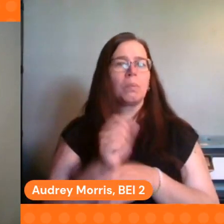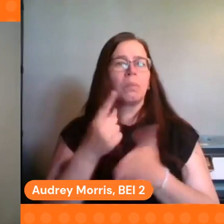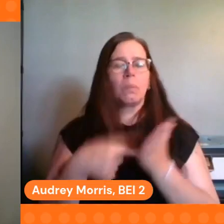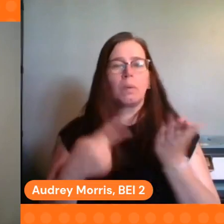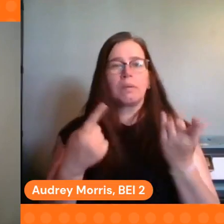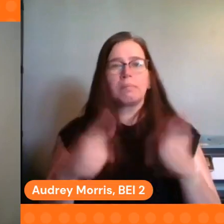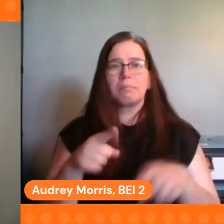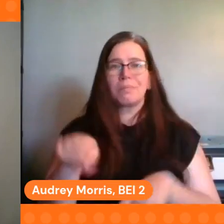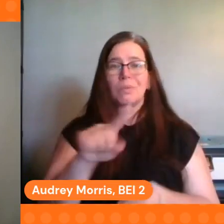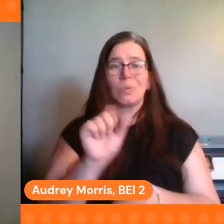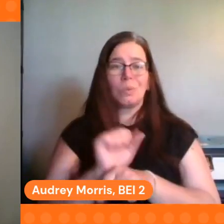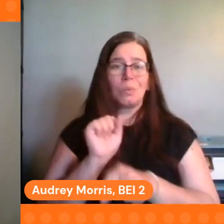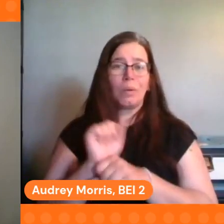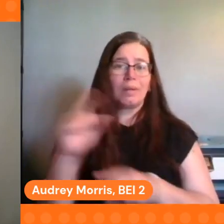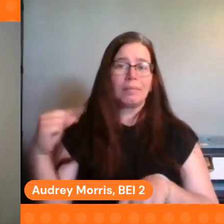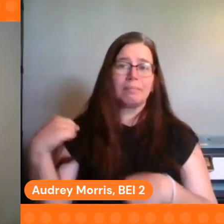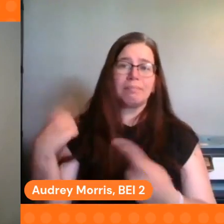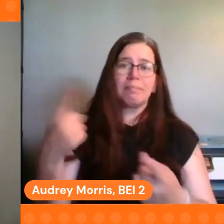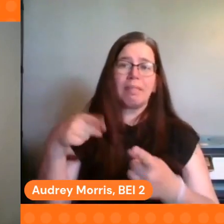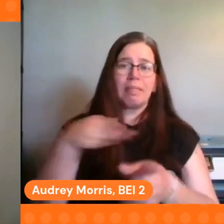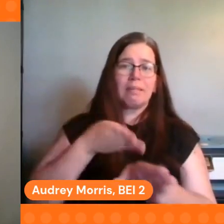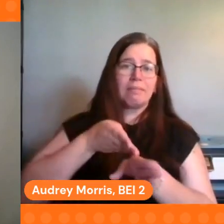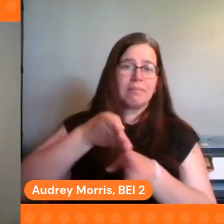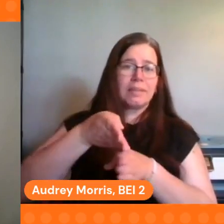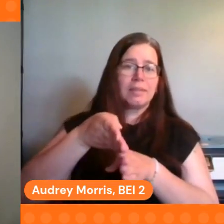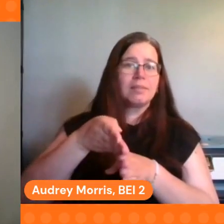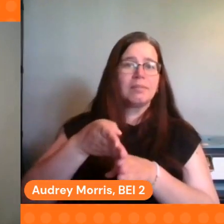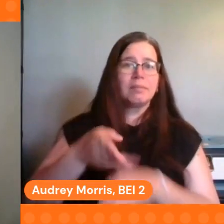in this area for some time.